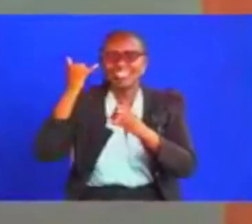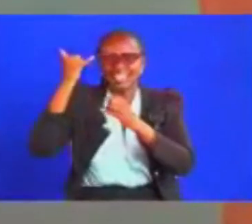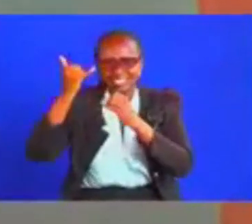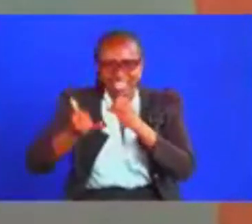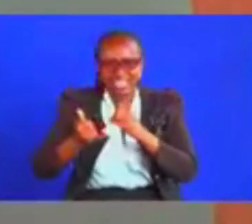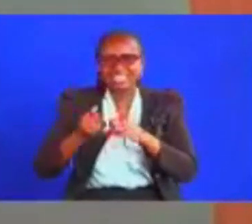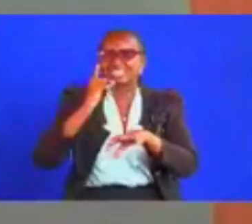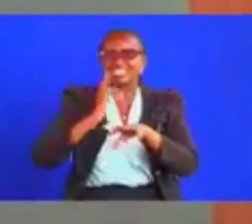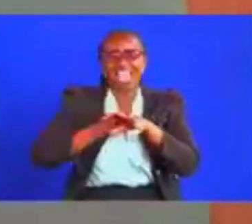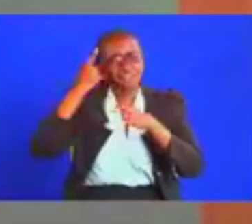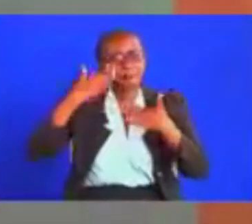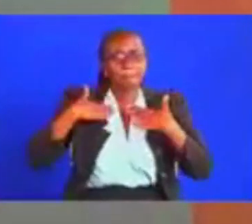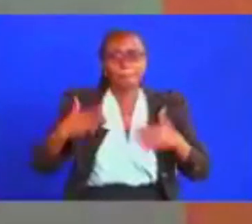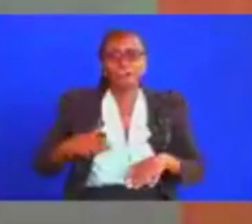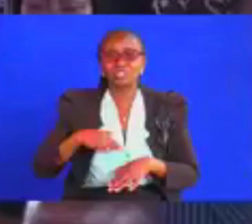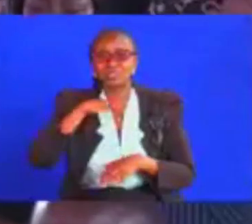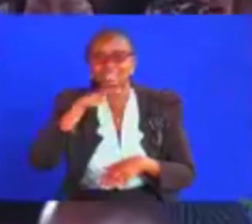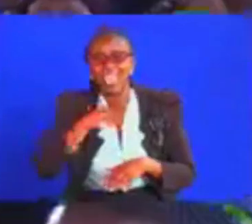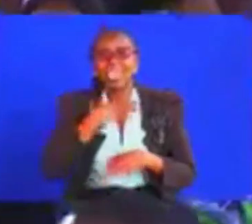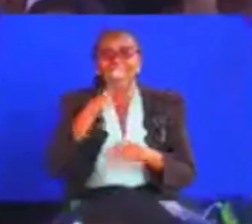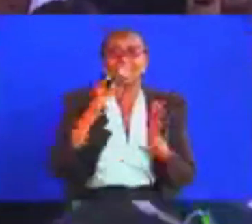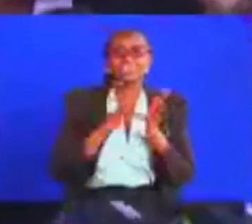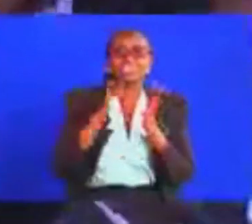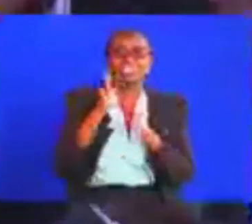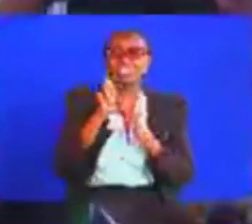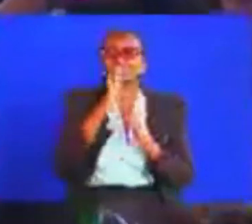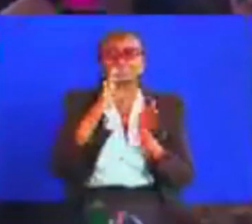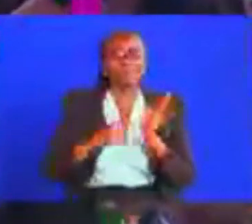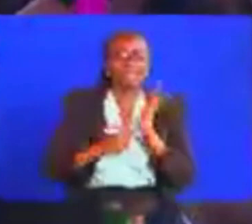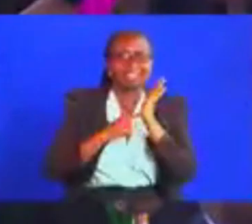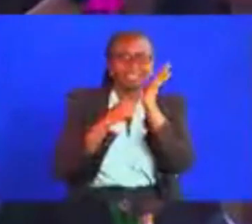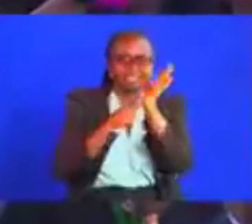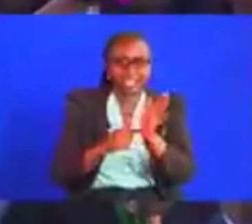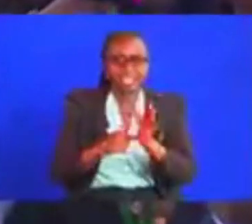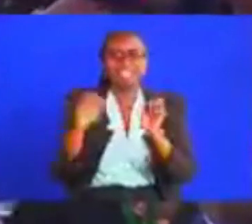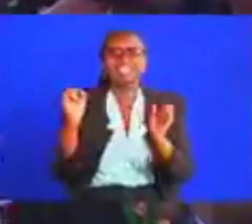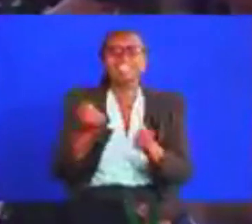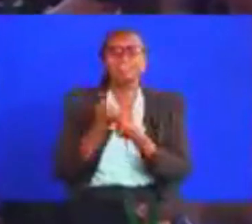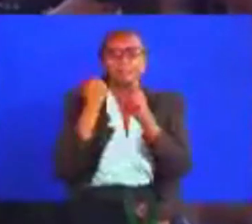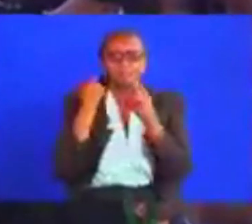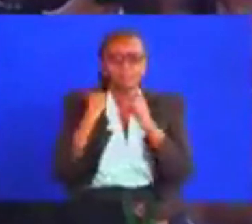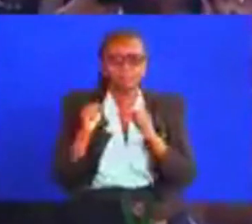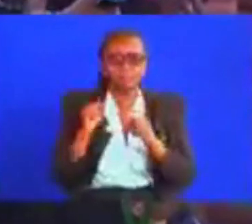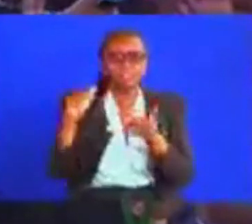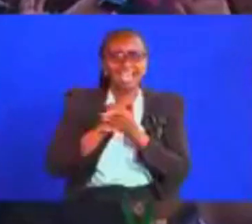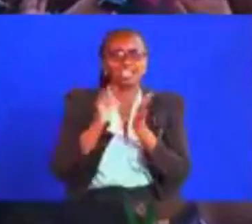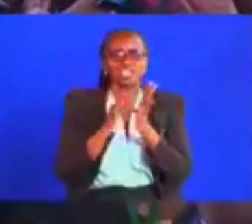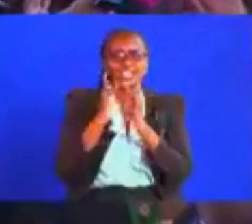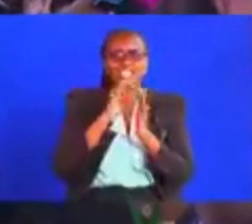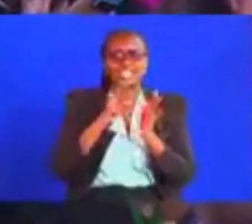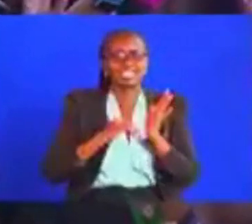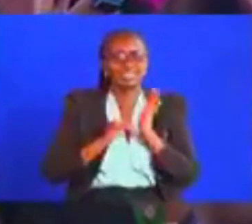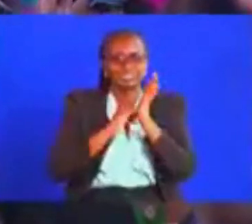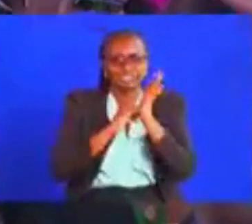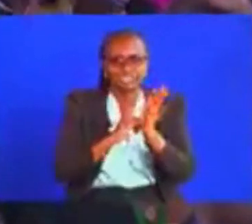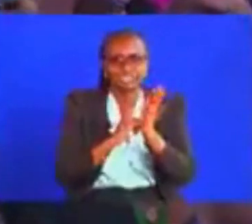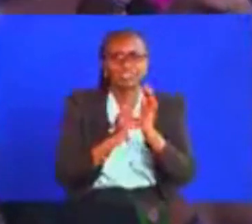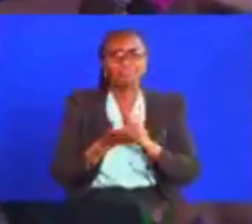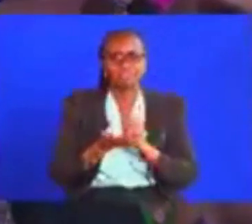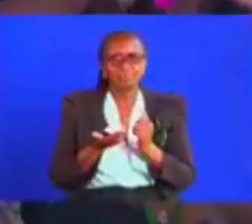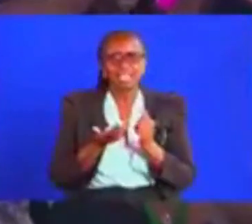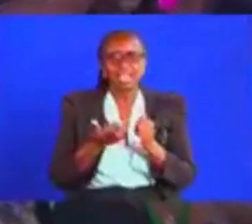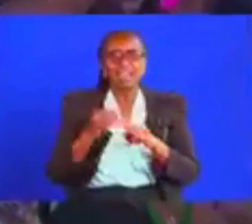die and for Jesus to be revealed. It is impossible that he is revealed and then we are relegated to the background. But